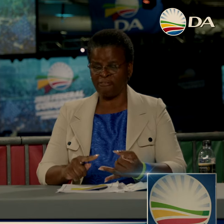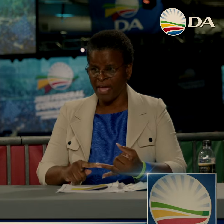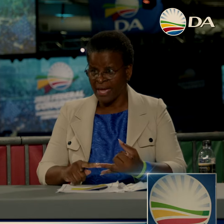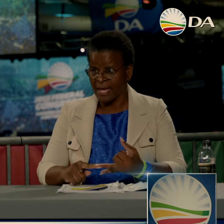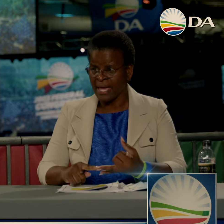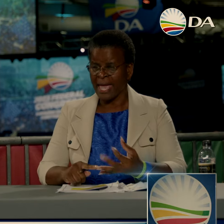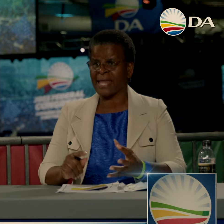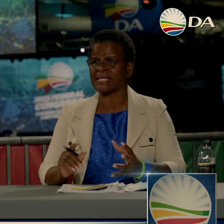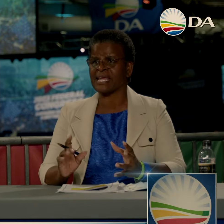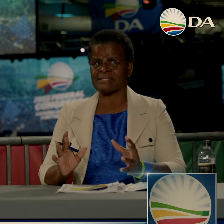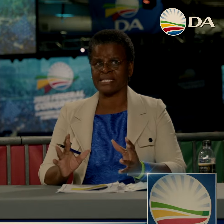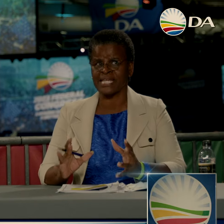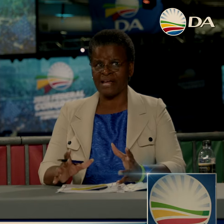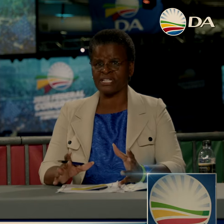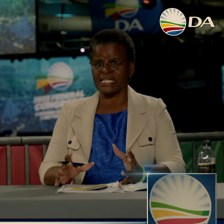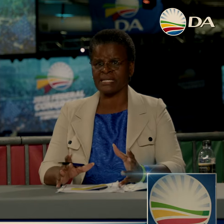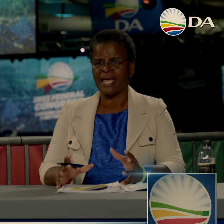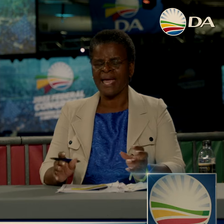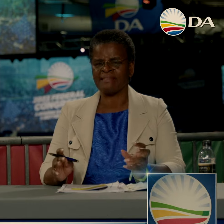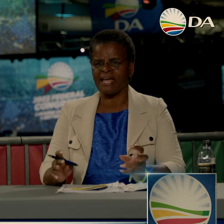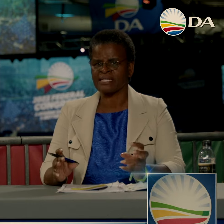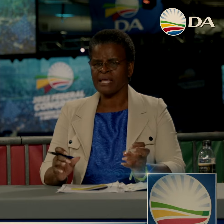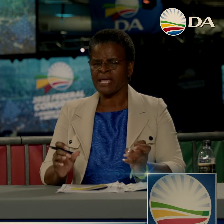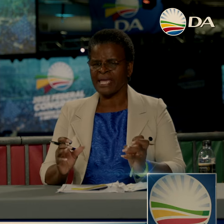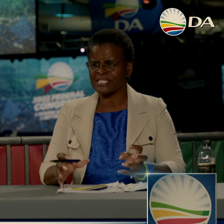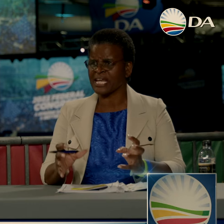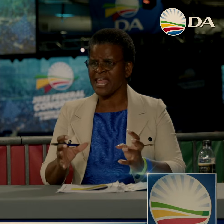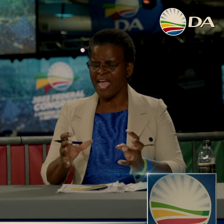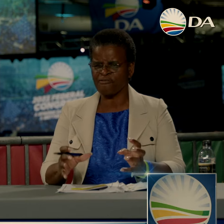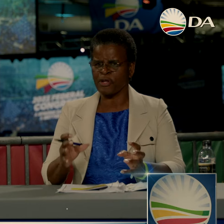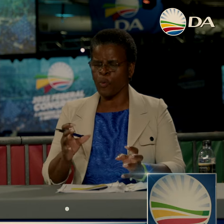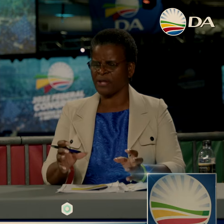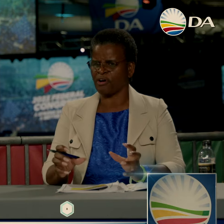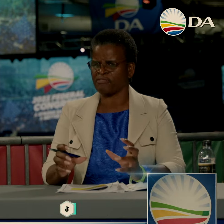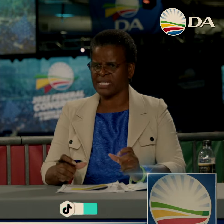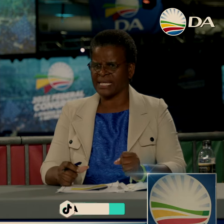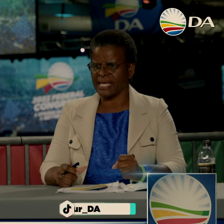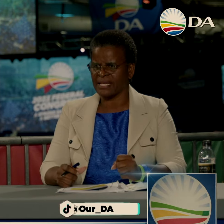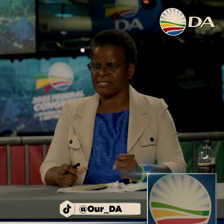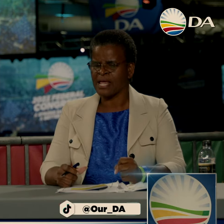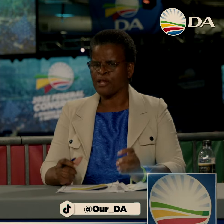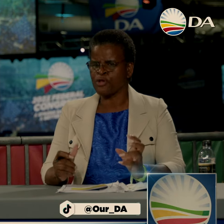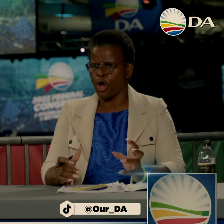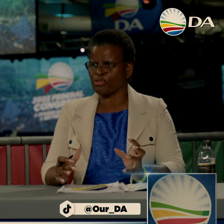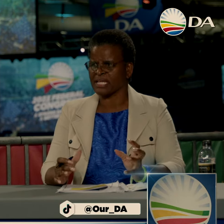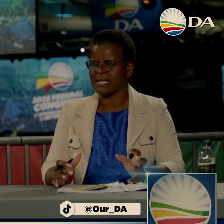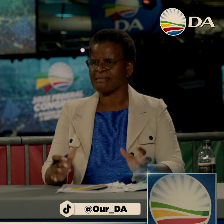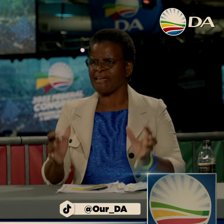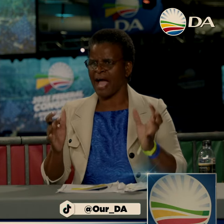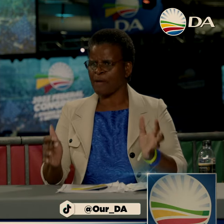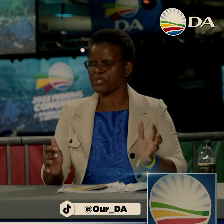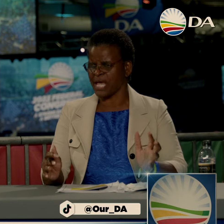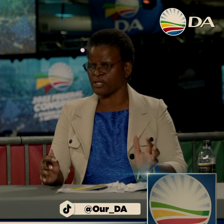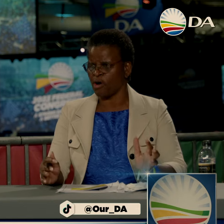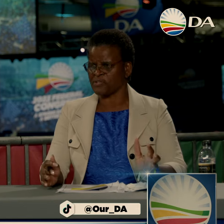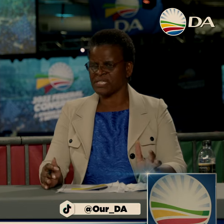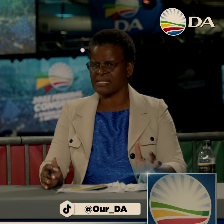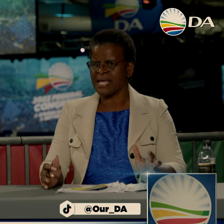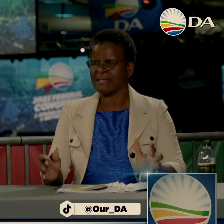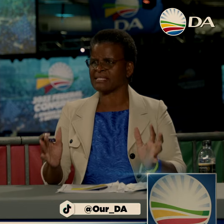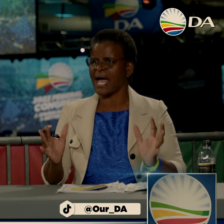it's fair, and it has integrity, and that each and every one of the delegates know that there are